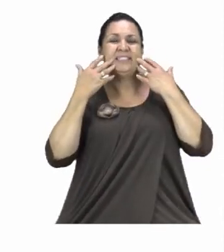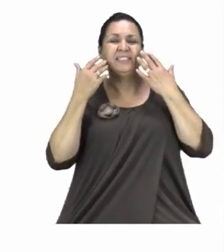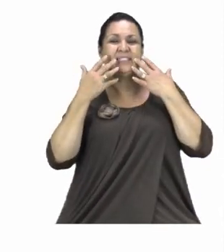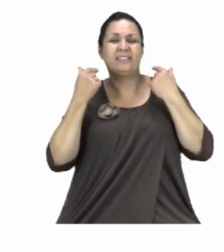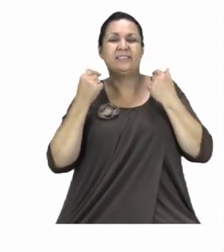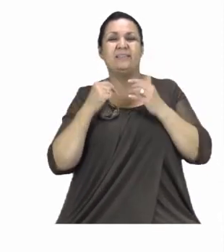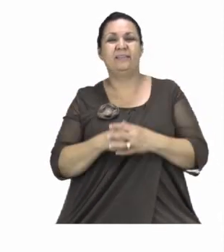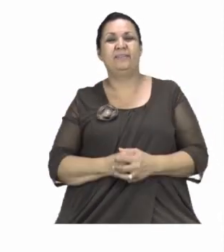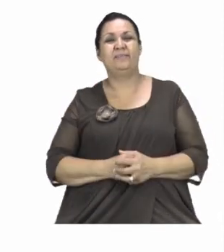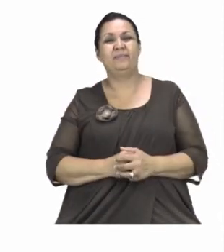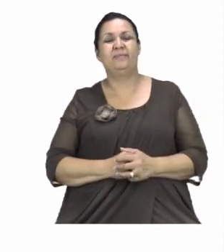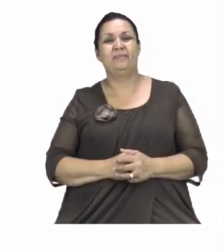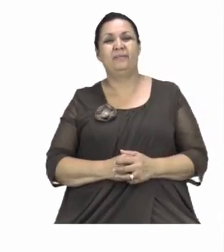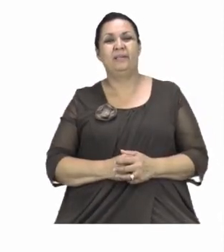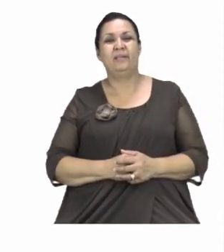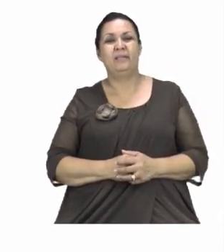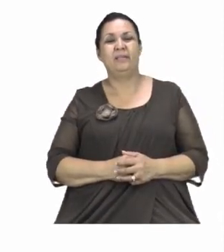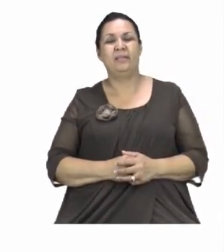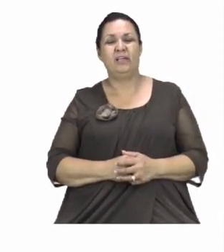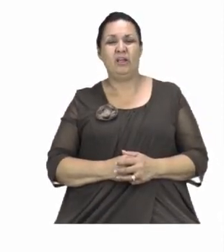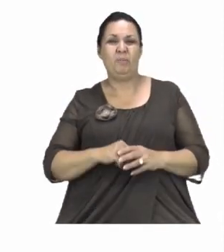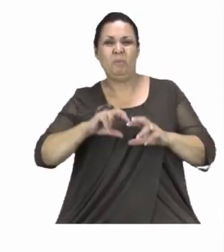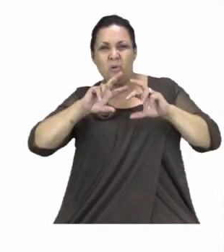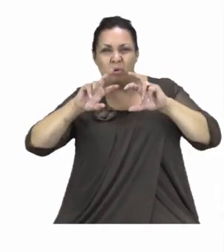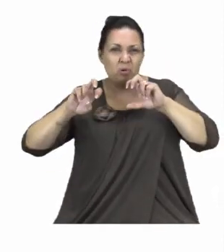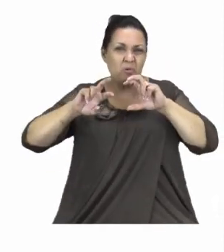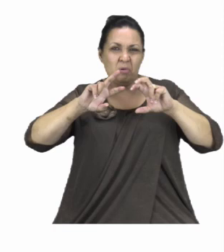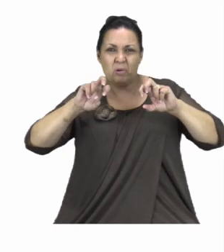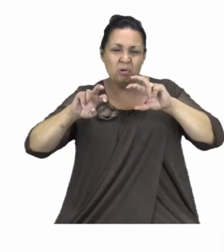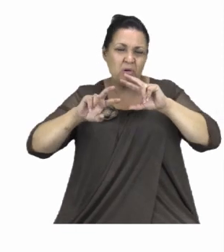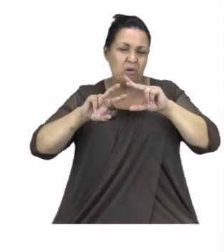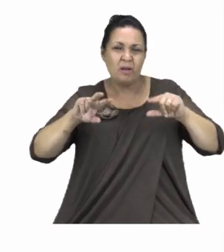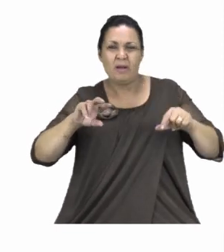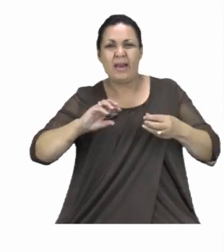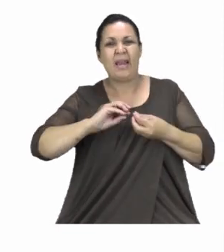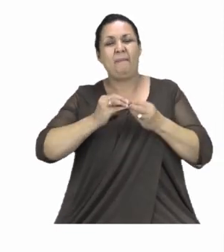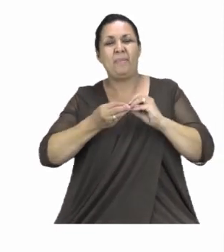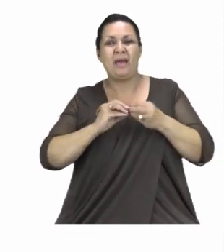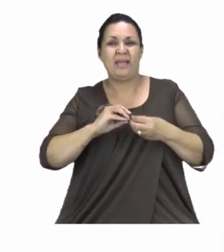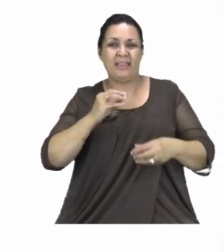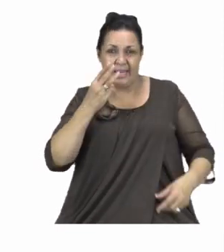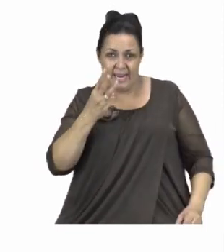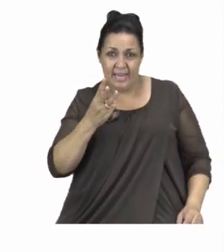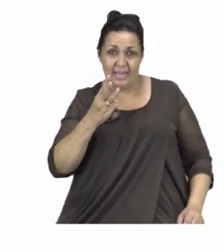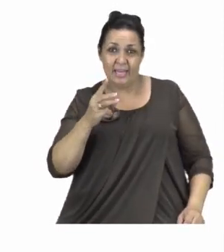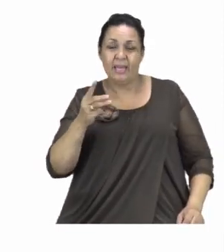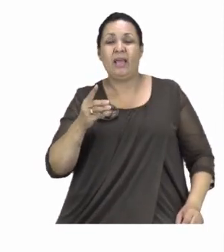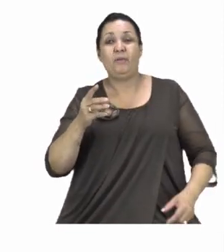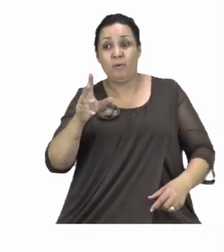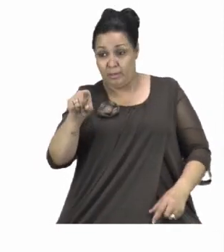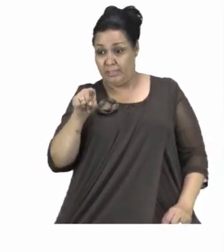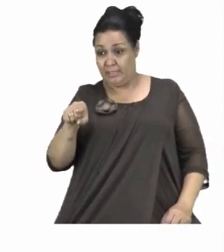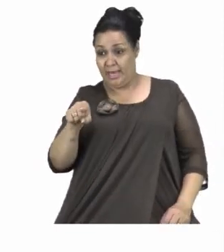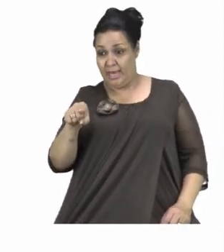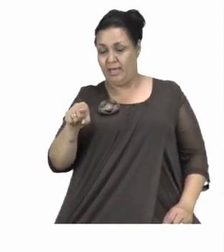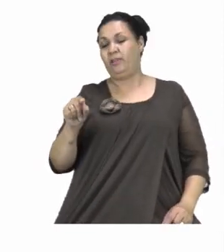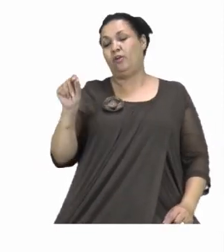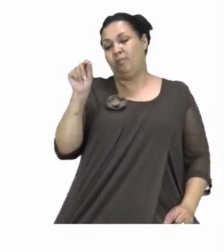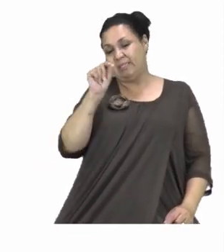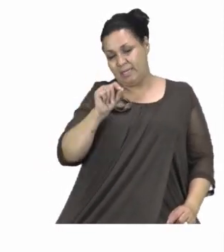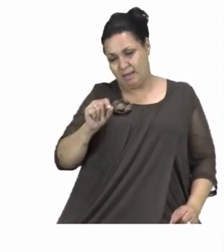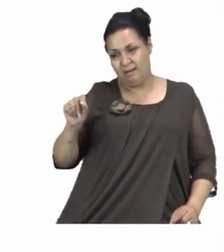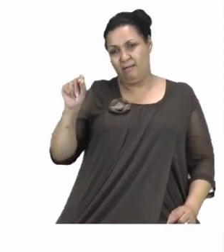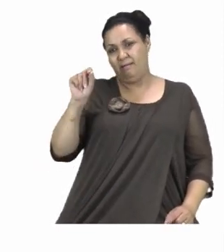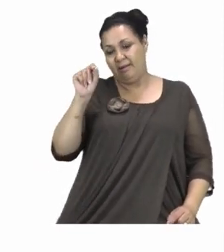to find the number 3 by circling all of them in the box below where it has all